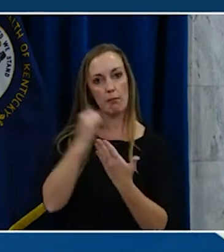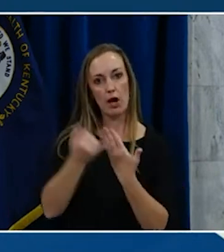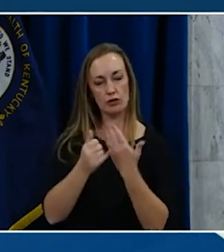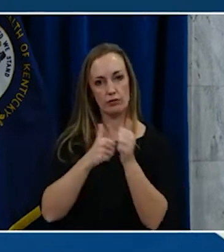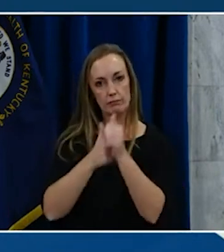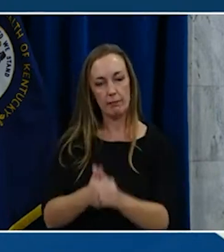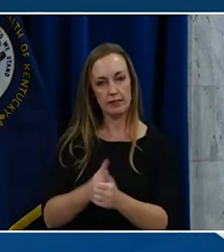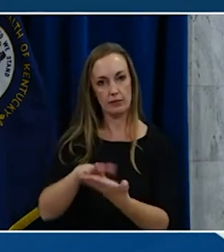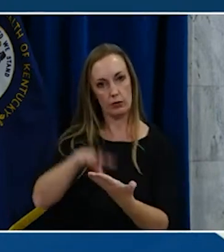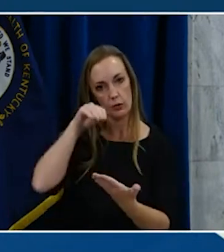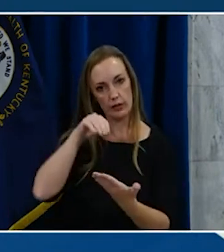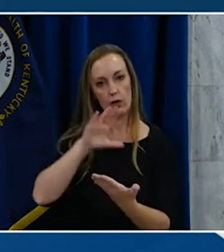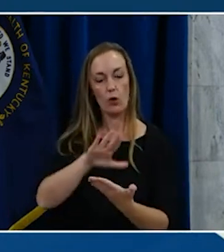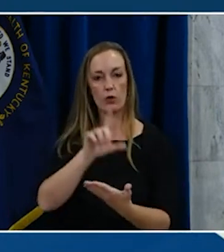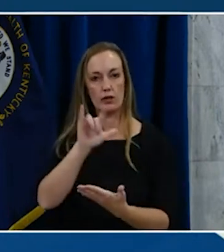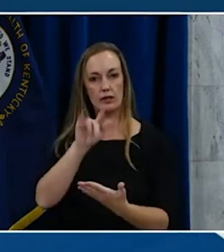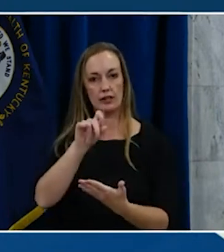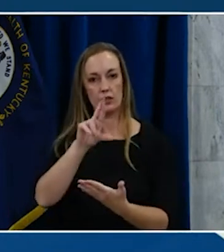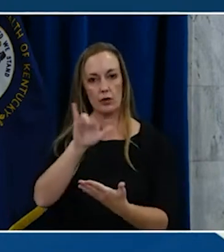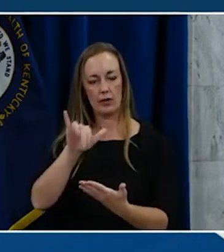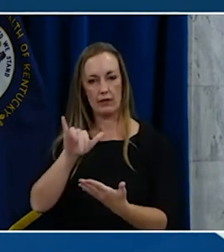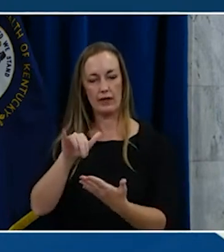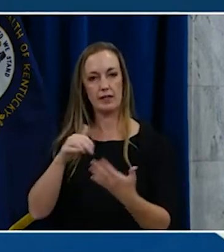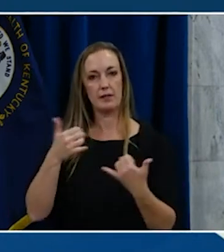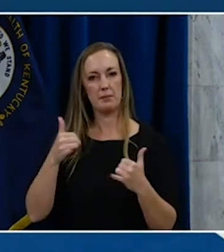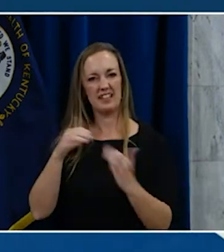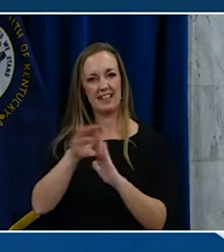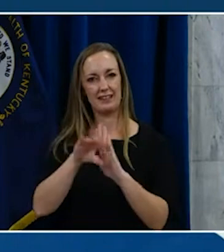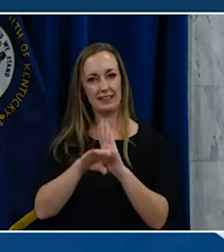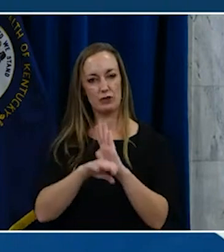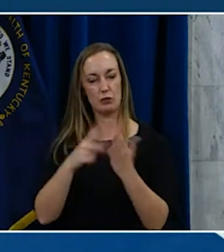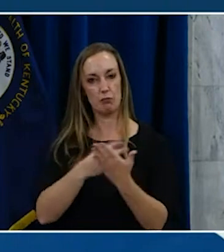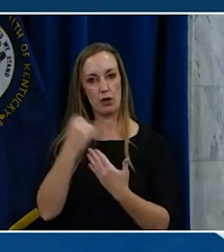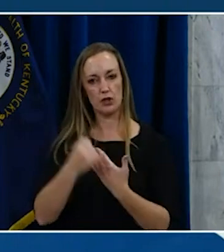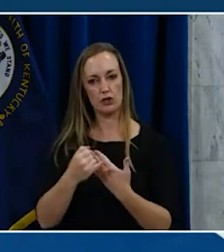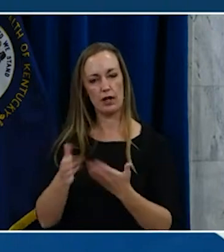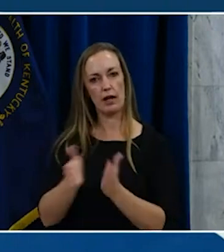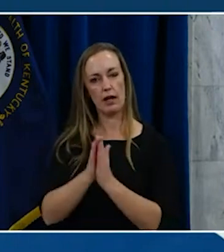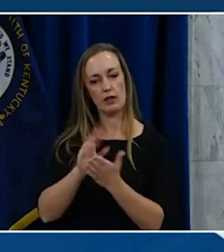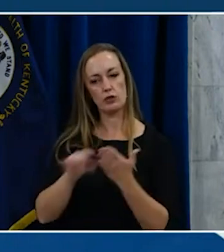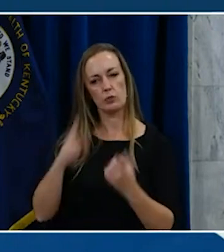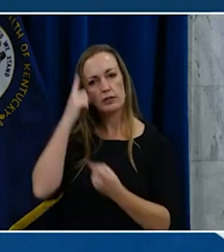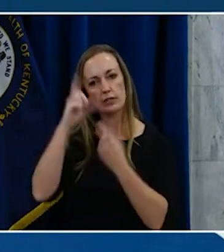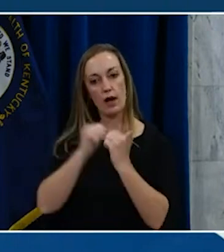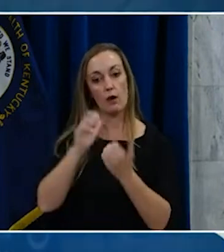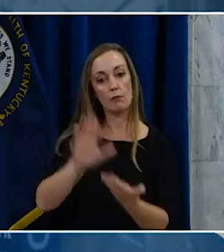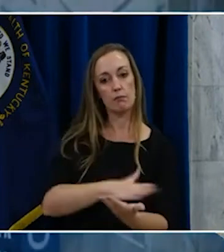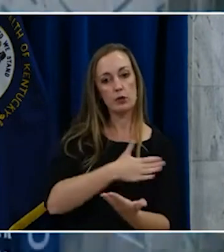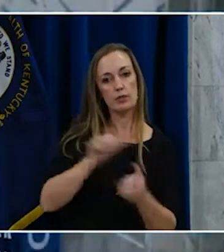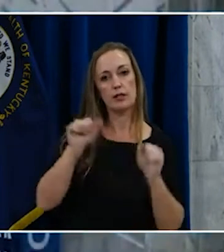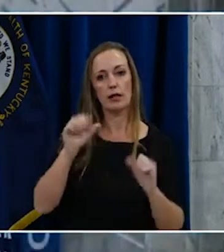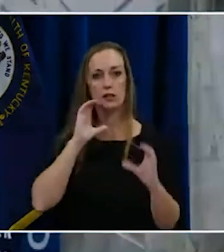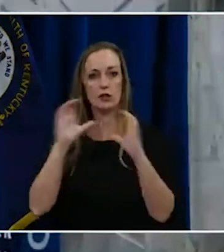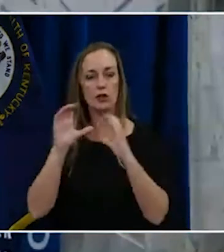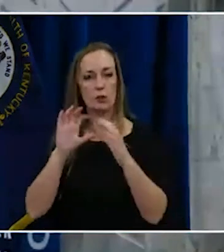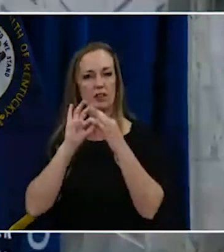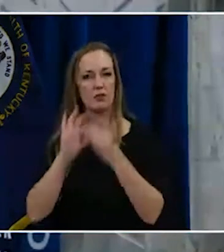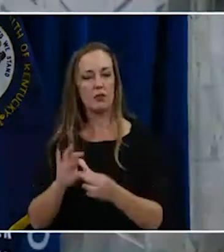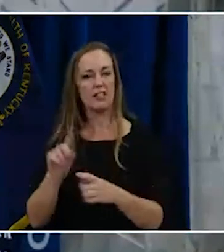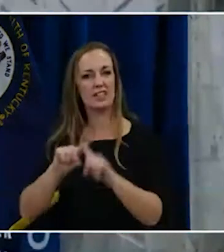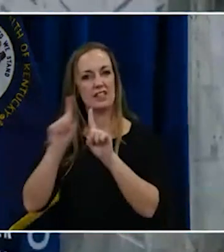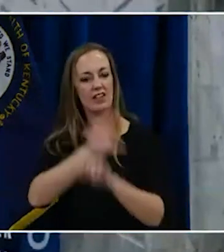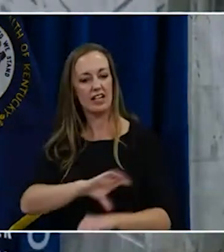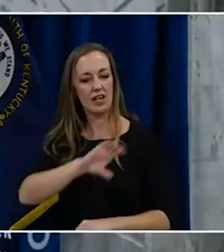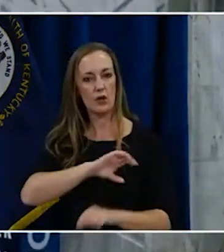learning. Her literary playlist project called for students to consider how music can communicate about characters and themes